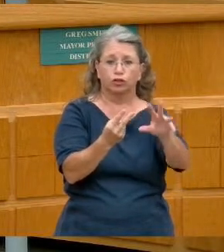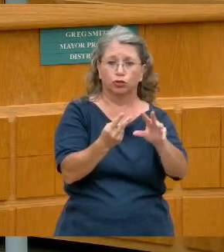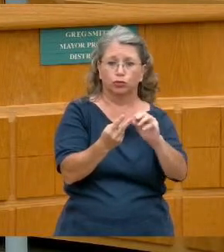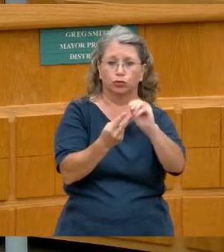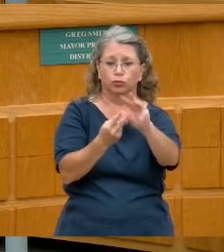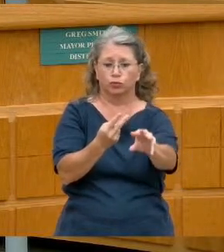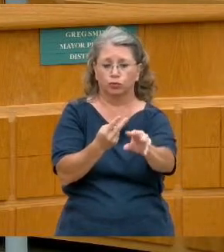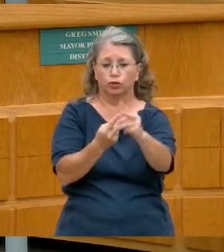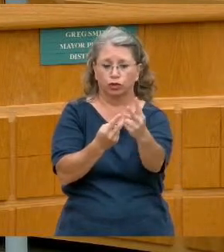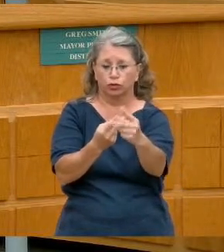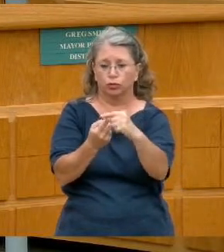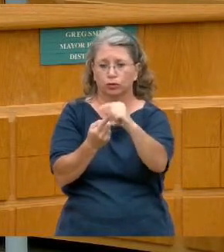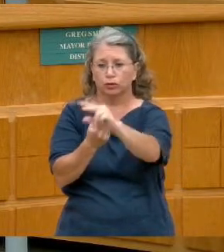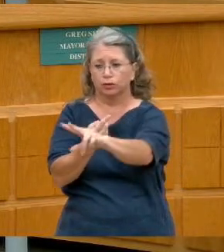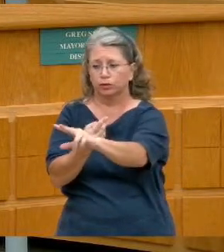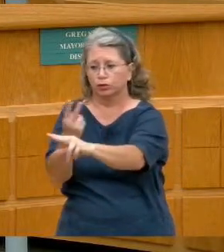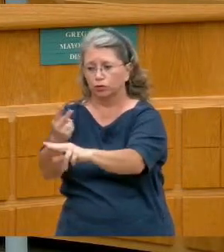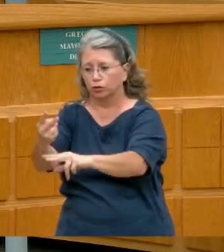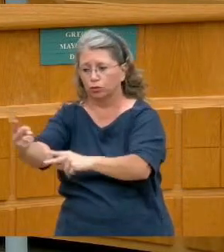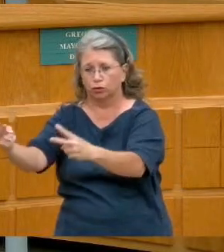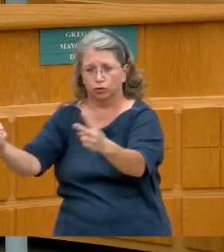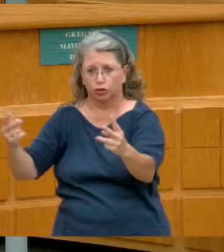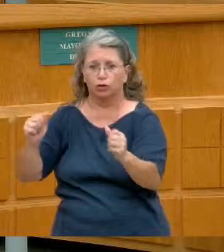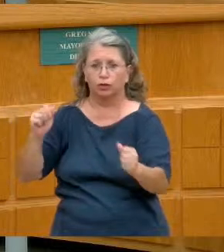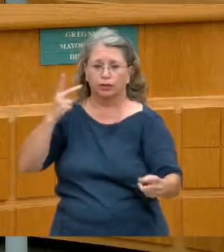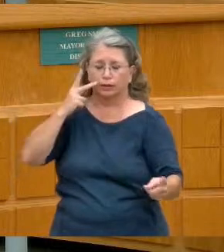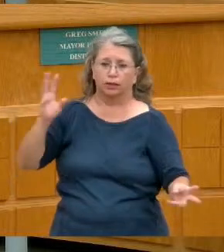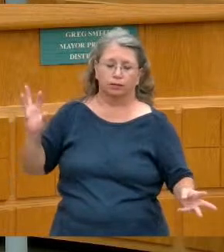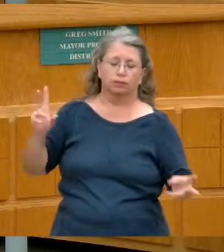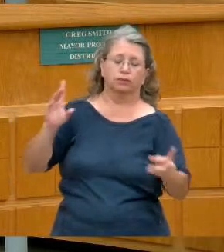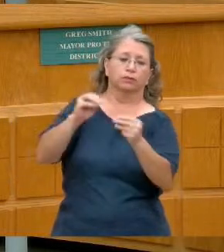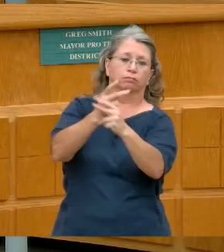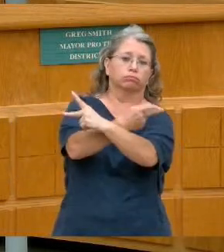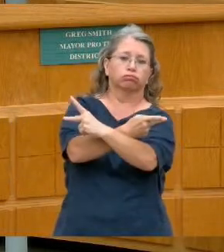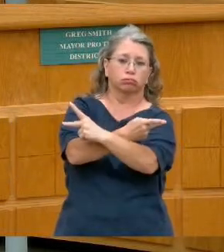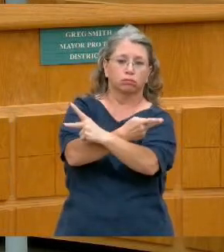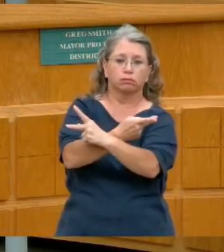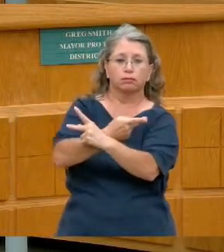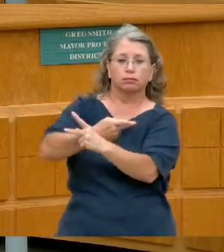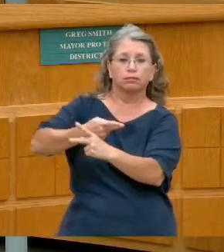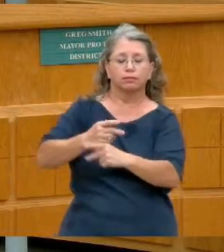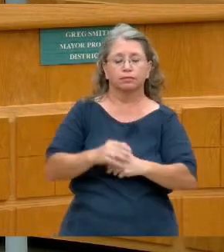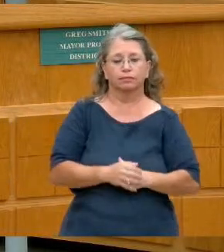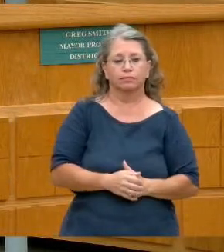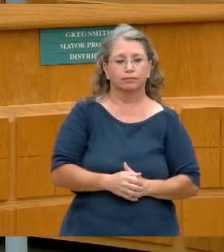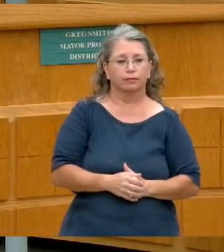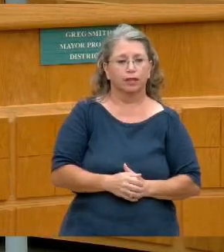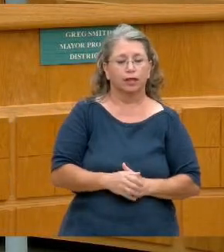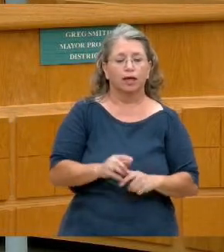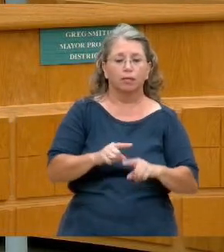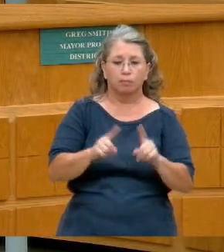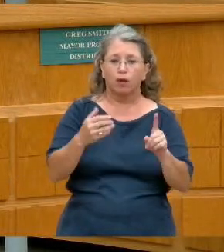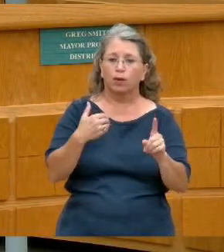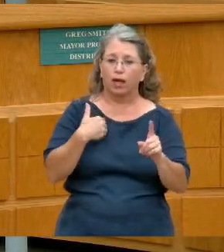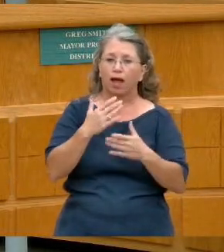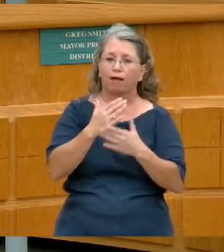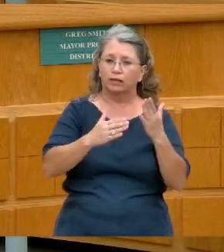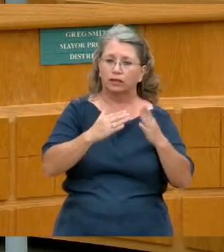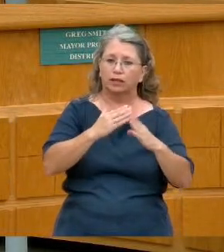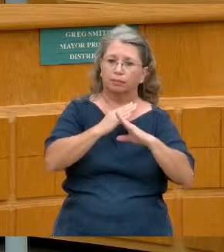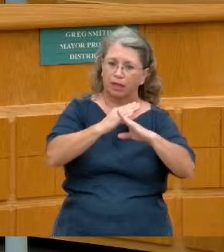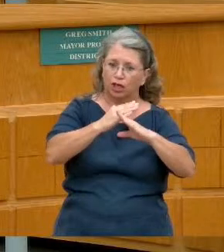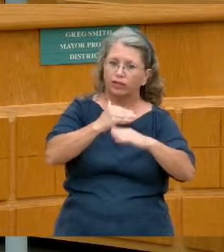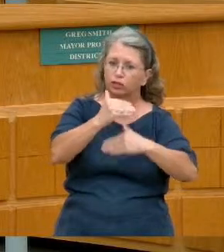So there's interventions in place that are designed to reduce the transmission rate. Stay at home